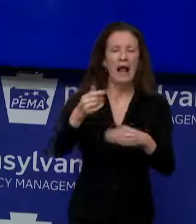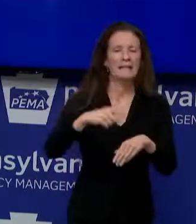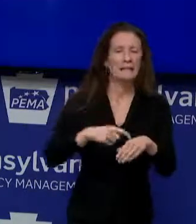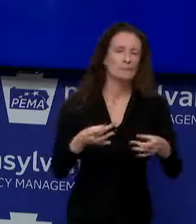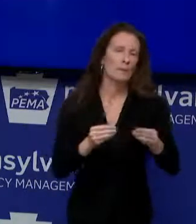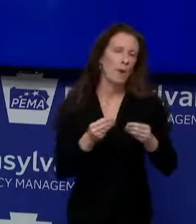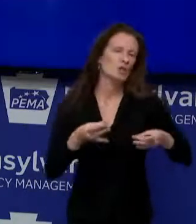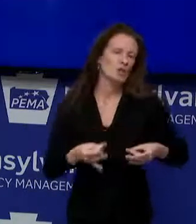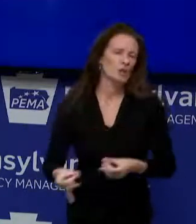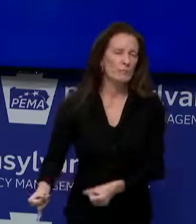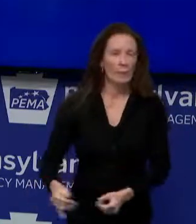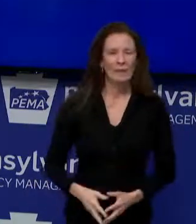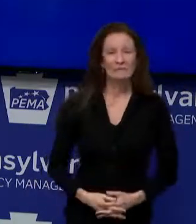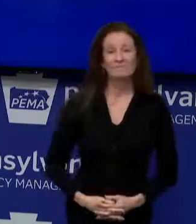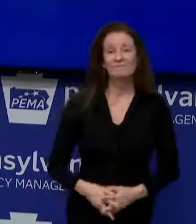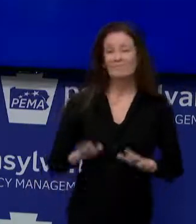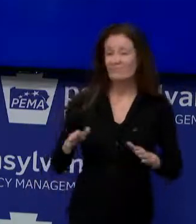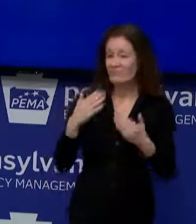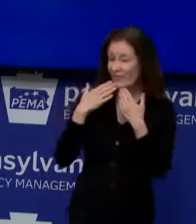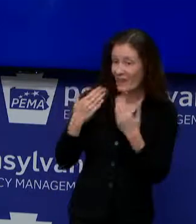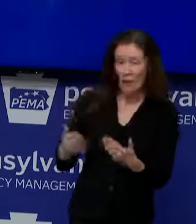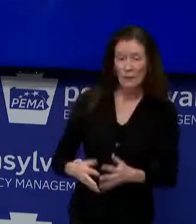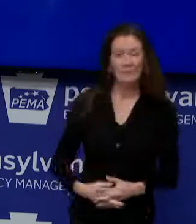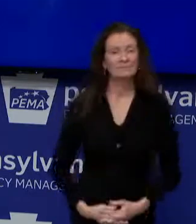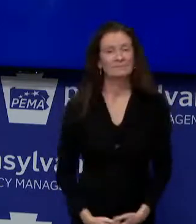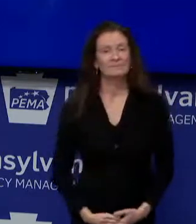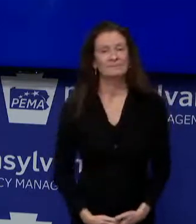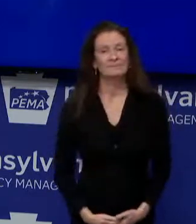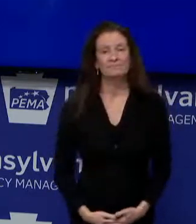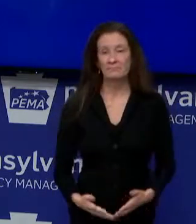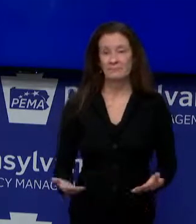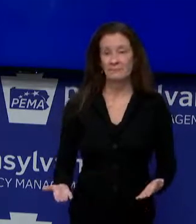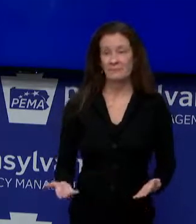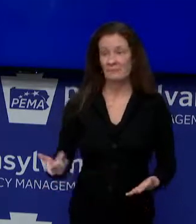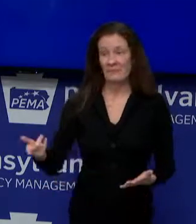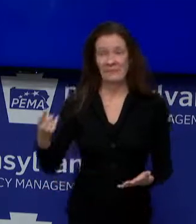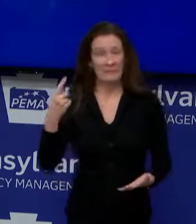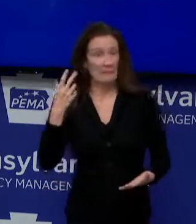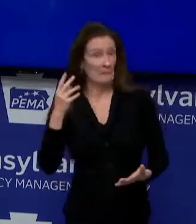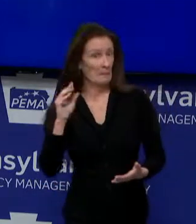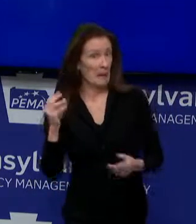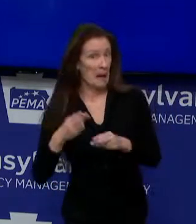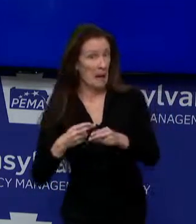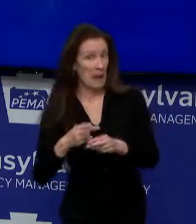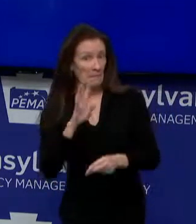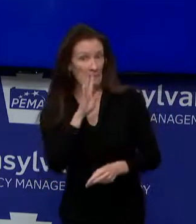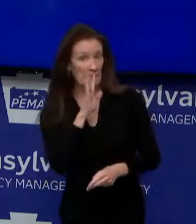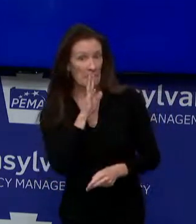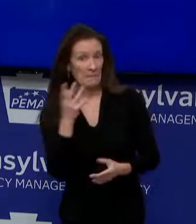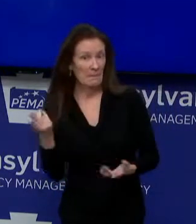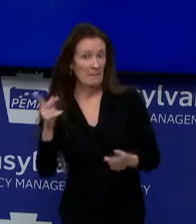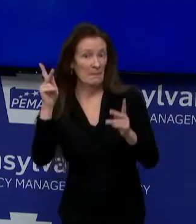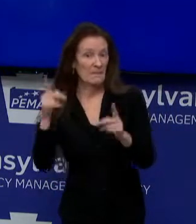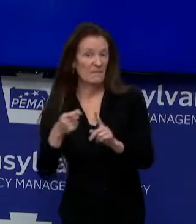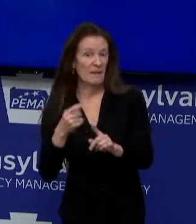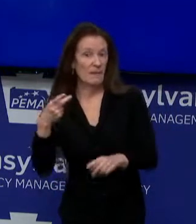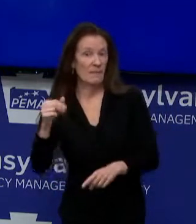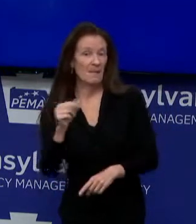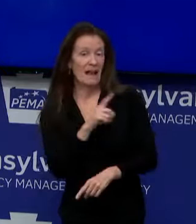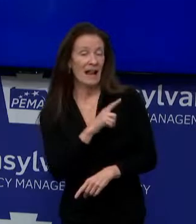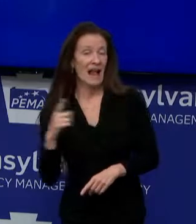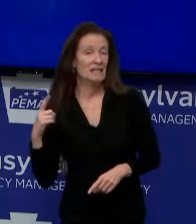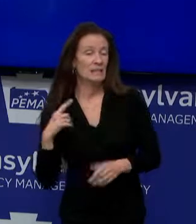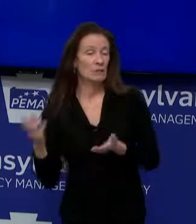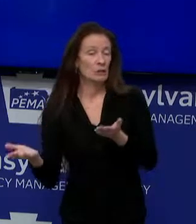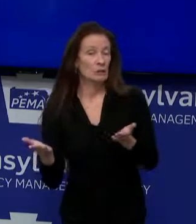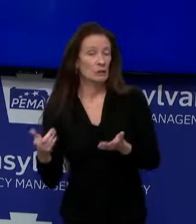Thank you, Carrie. Our next question is from Asha from the Pennsylvania Legislative Services. Please unmute and ask your question.